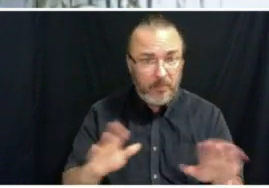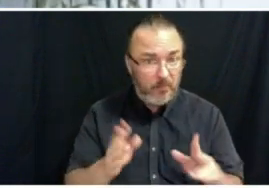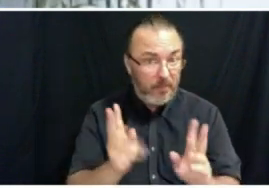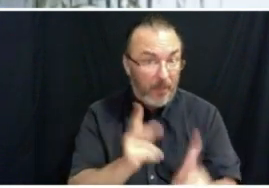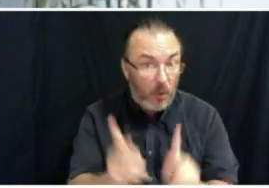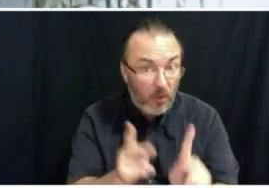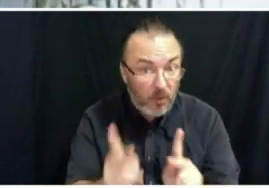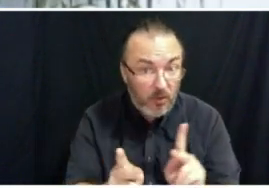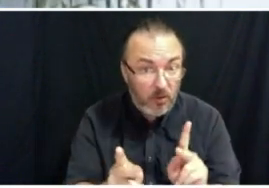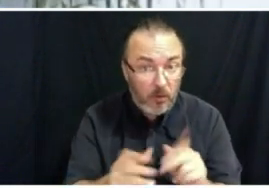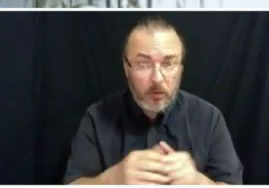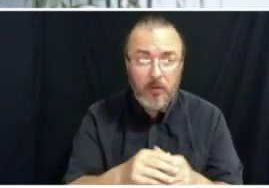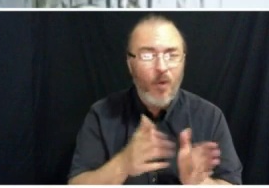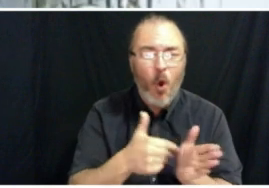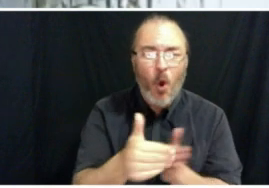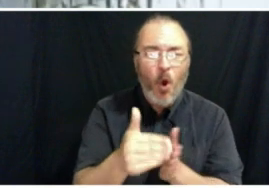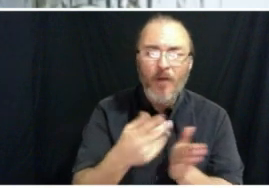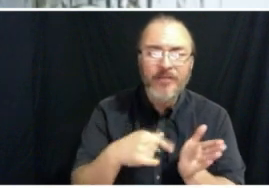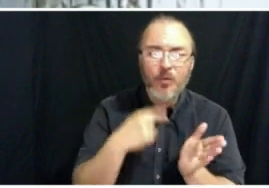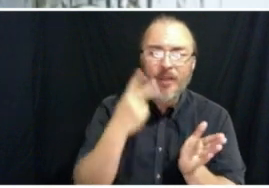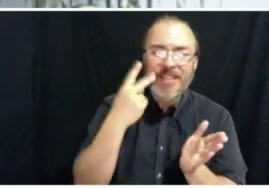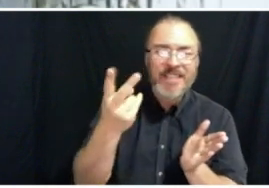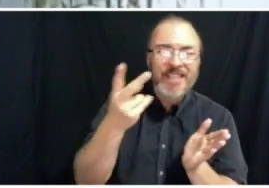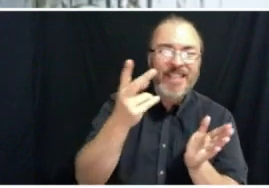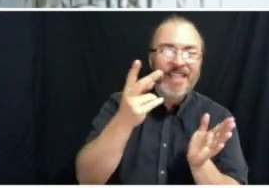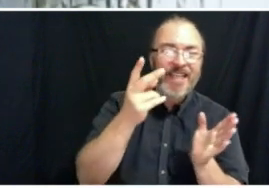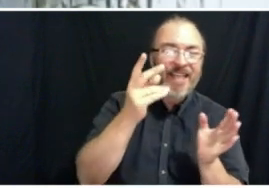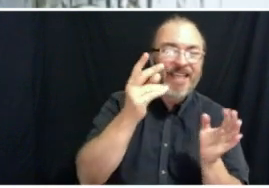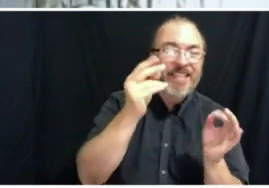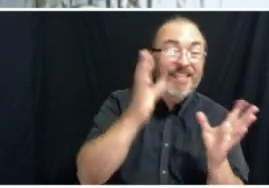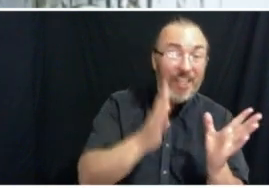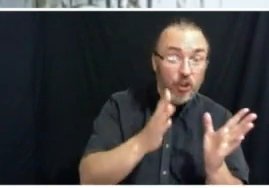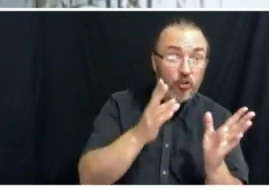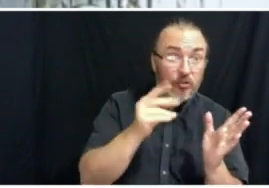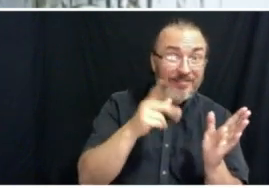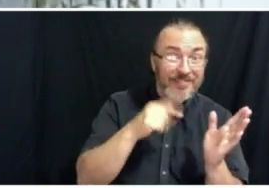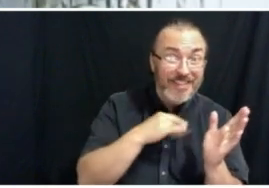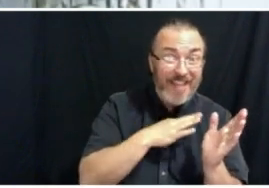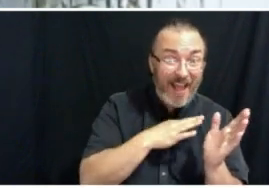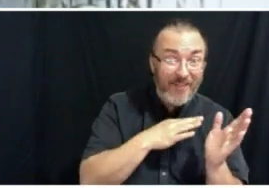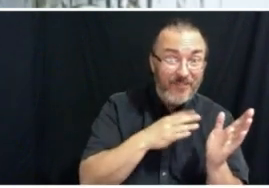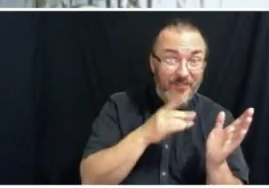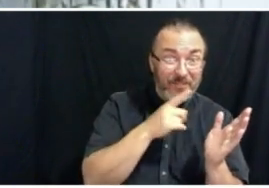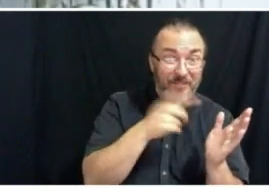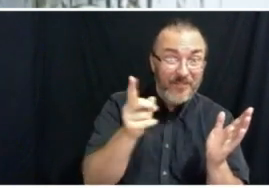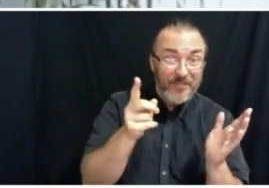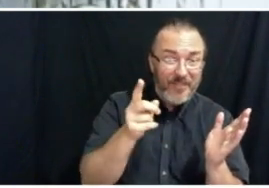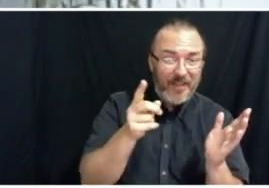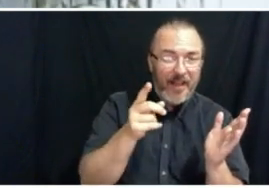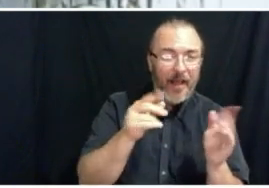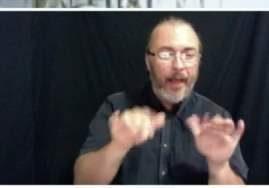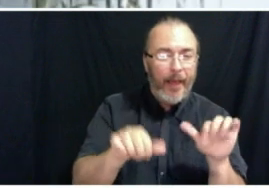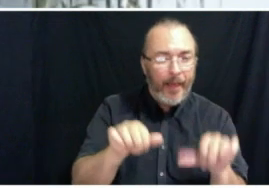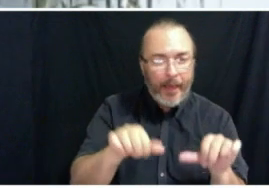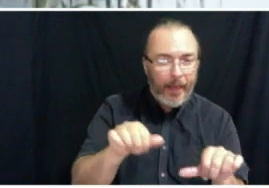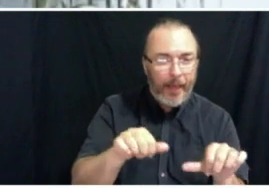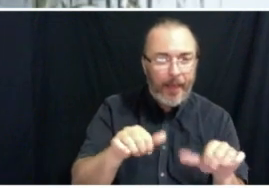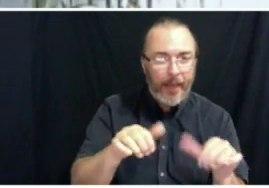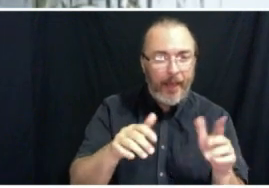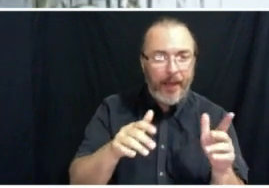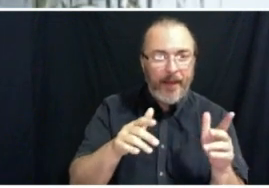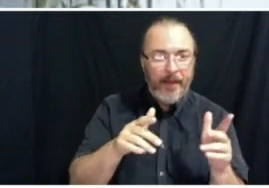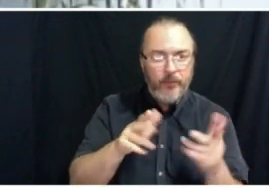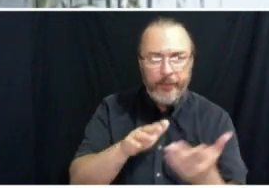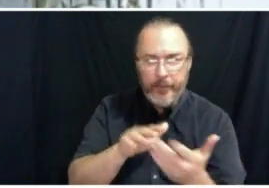often we still see that teachers and other school staff themselves are reluctant to come out as LGBTQI at